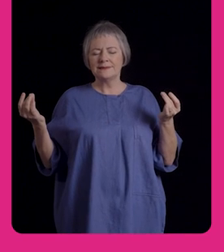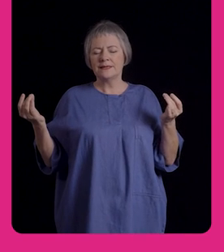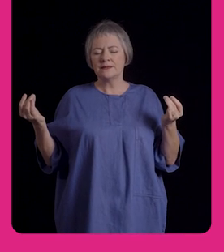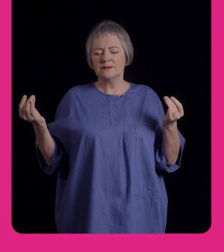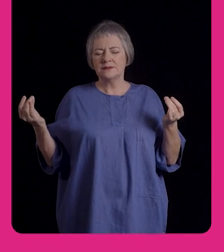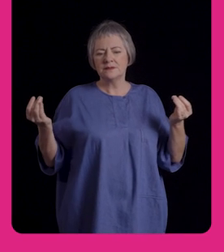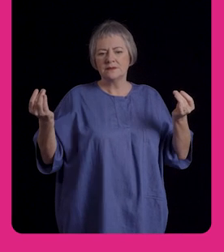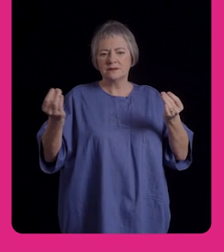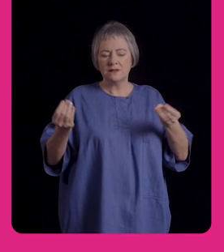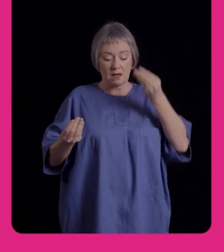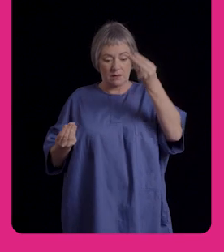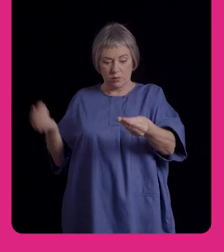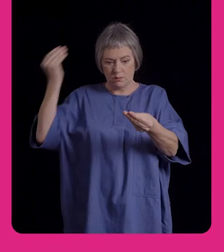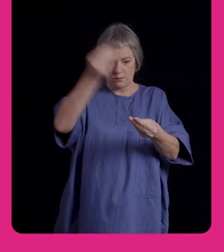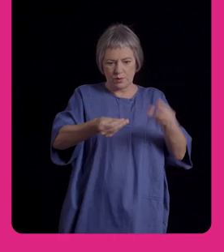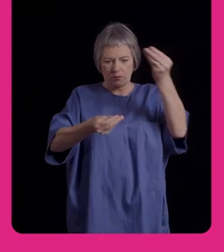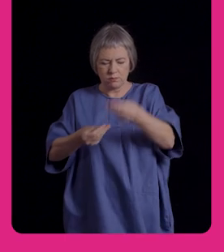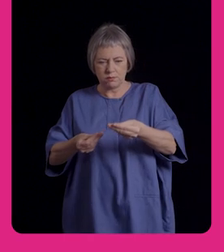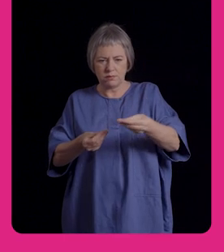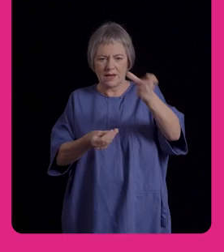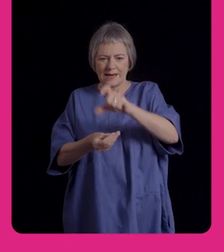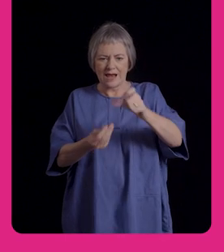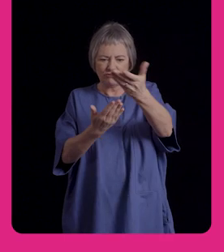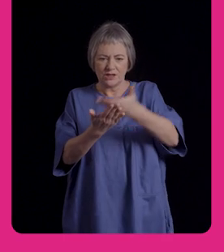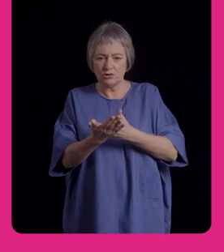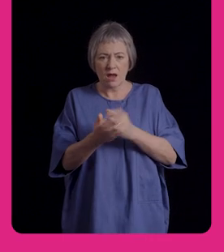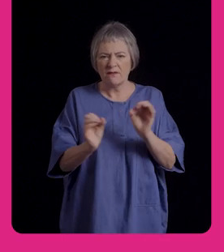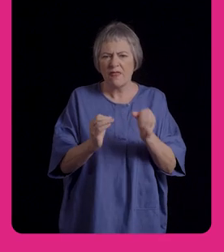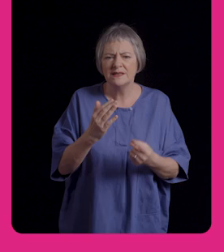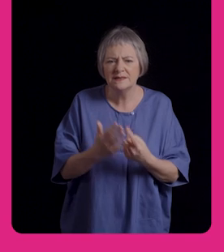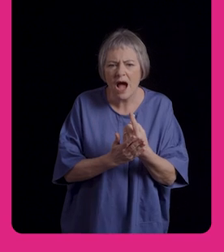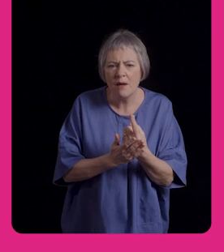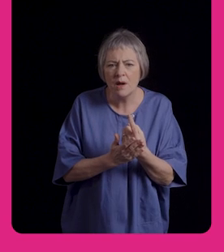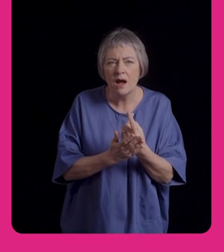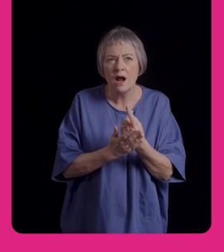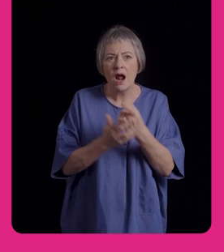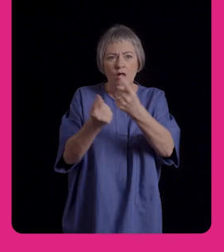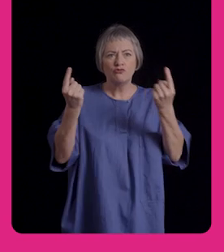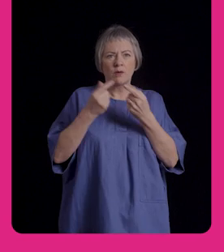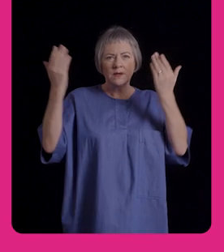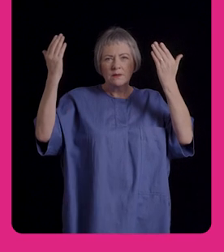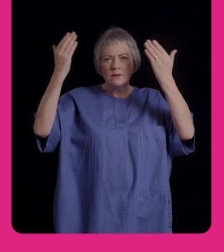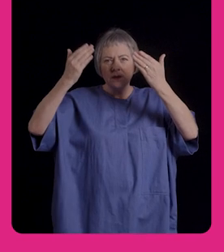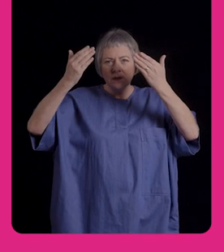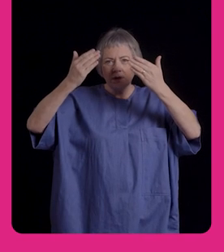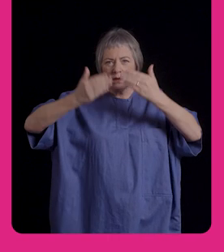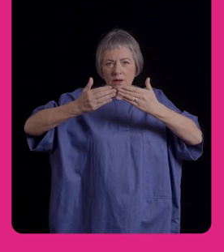something. And all of you put your character sheets in the middle of the table. And at first you think nothing is happening. And then the room gets darker and darker. And before you know what's